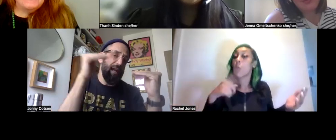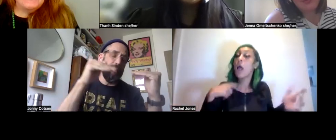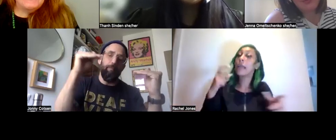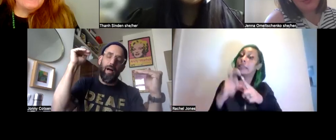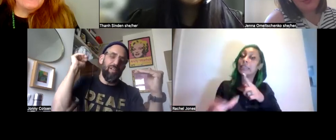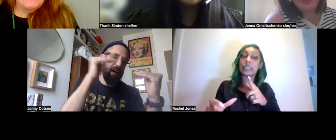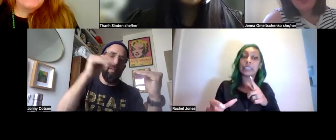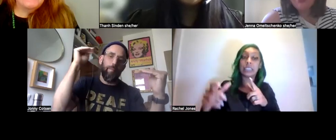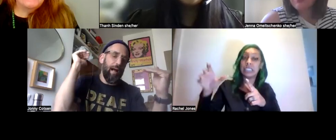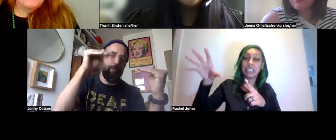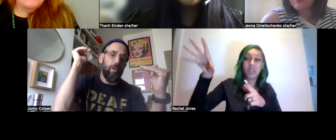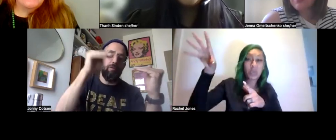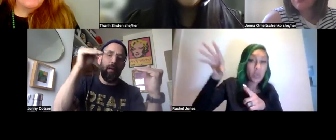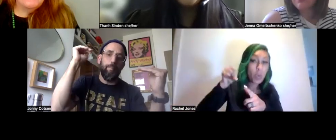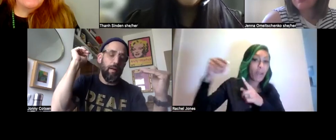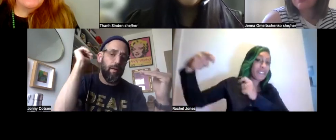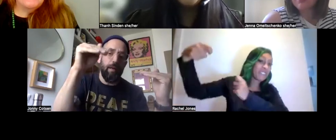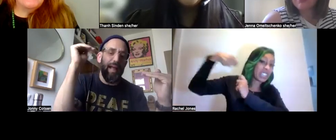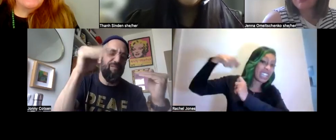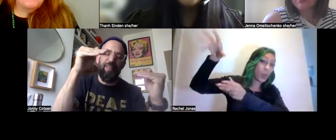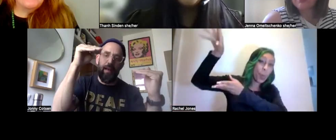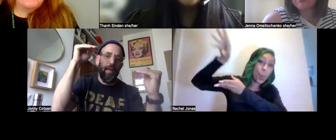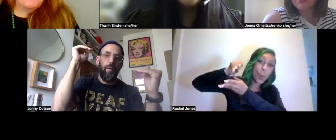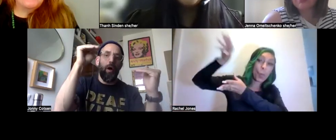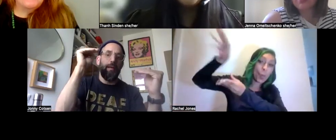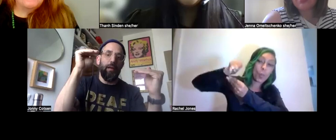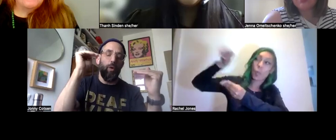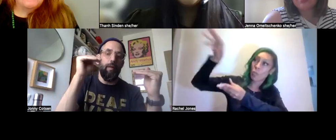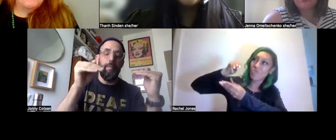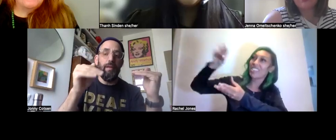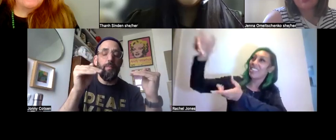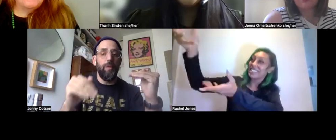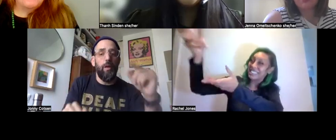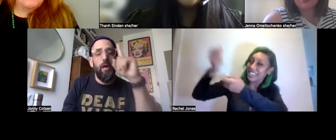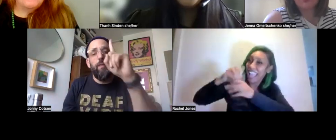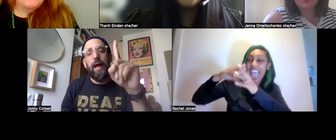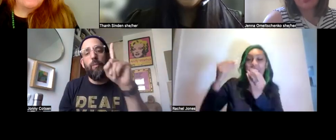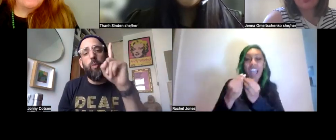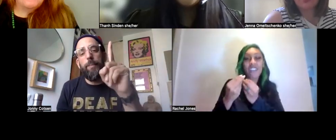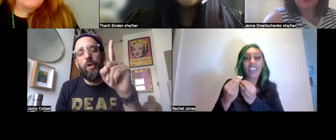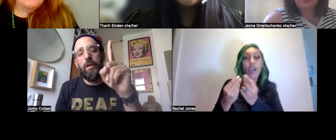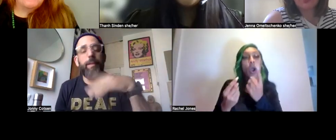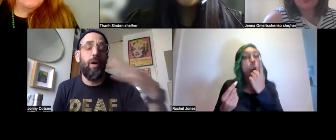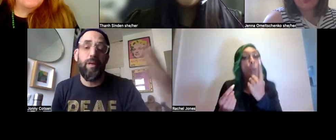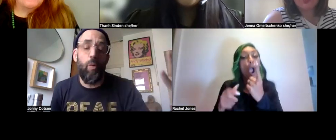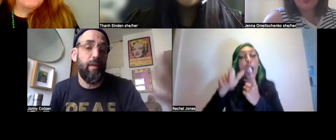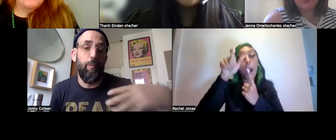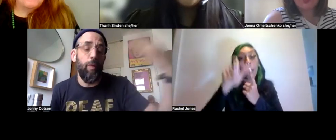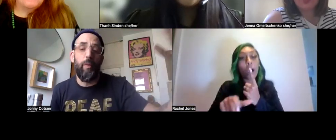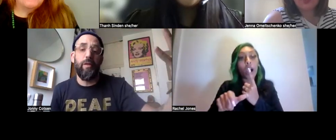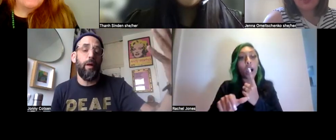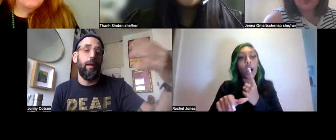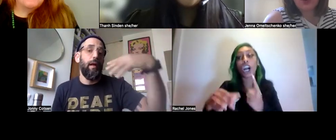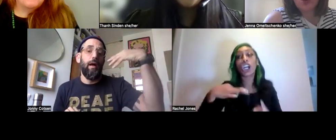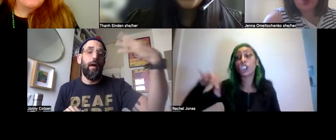I drained them. I drained them, absolutely drained them. I did everything what I did, what they need to be doing. They had one person, because it was told them